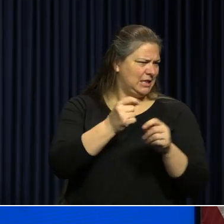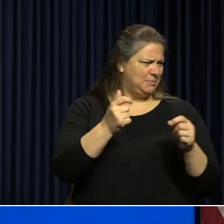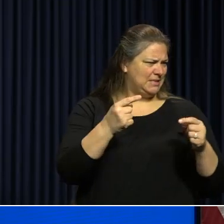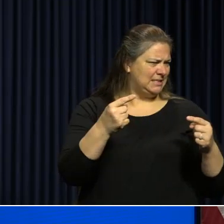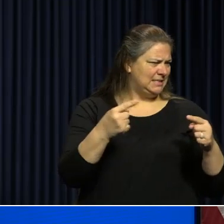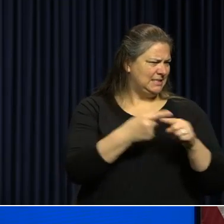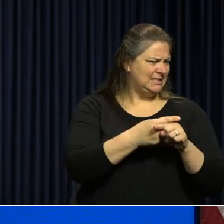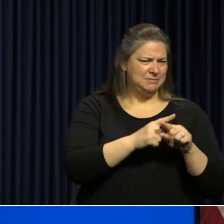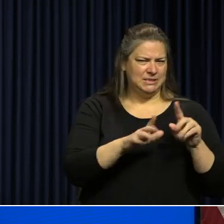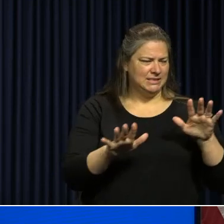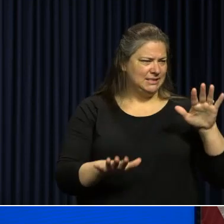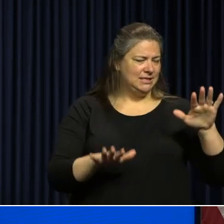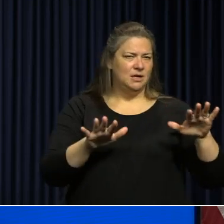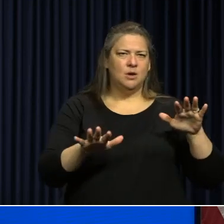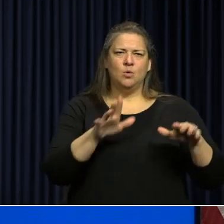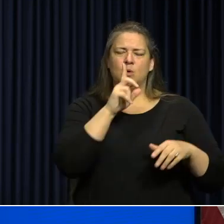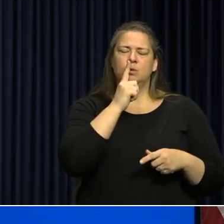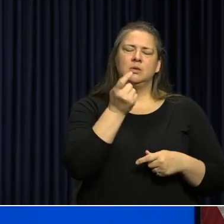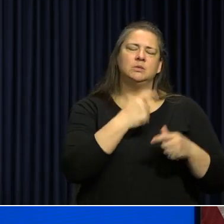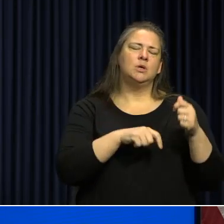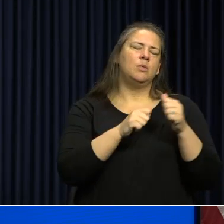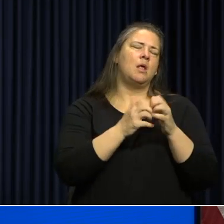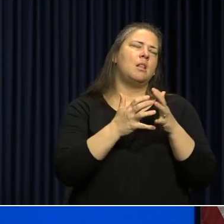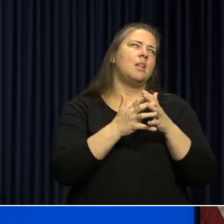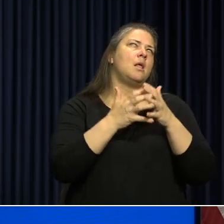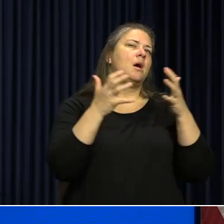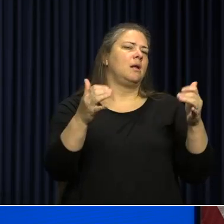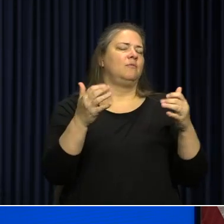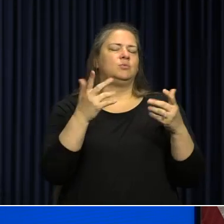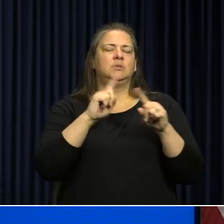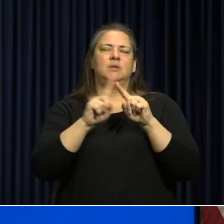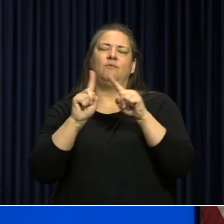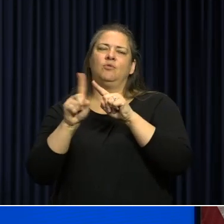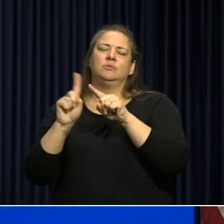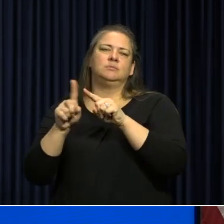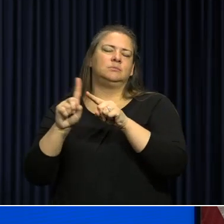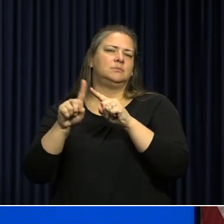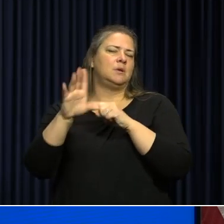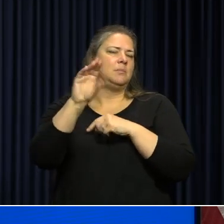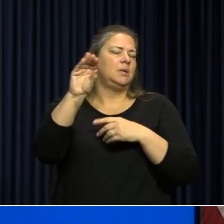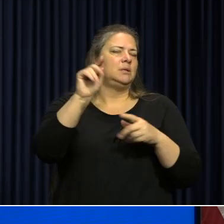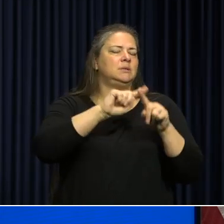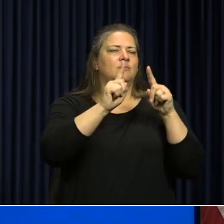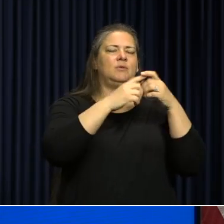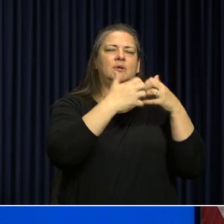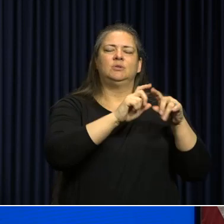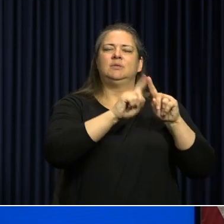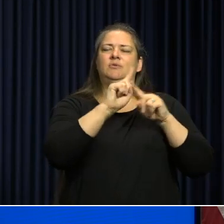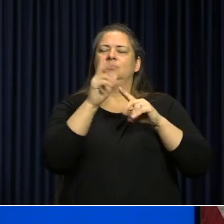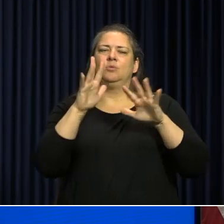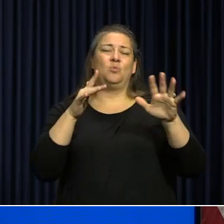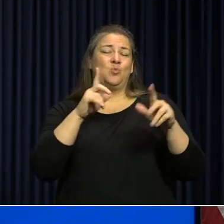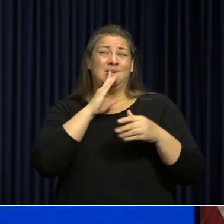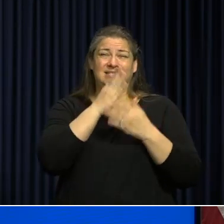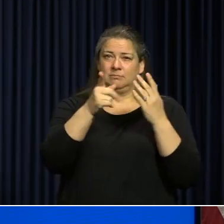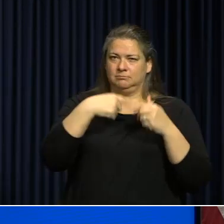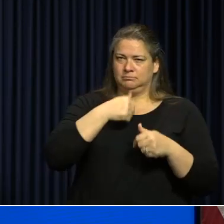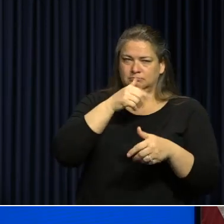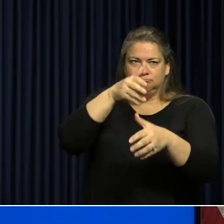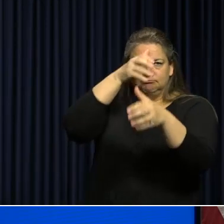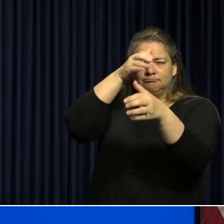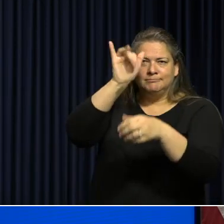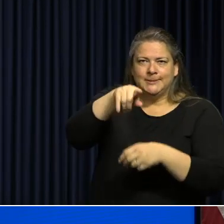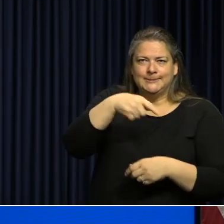know, we're trying to deal with a whole lot of specific industries, some of which we won't even know that well. But what we're trying to